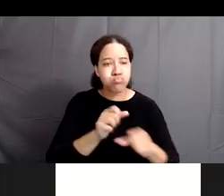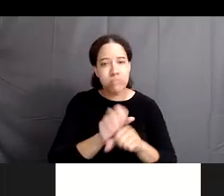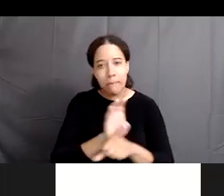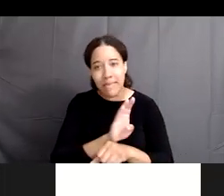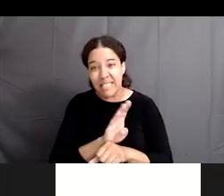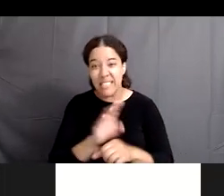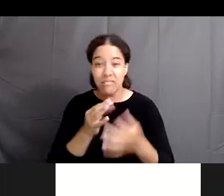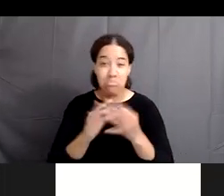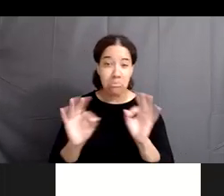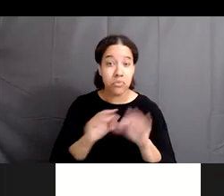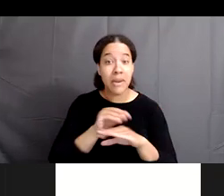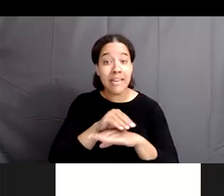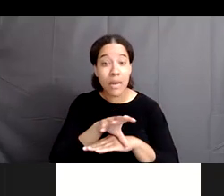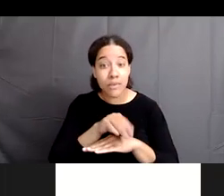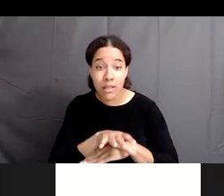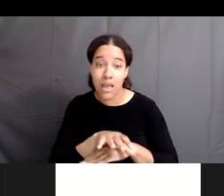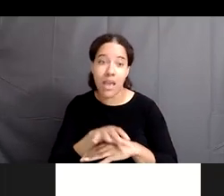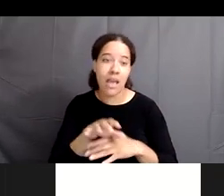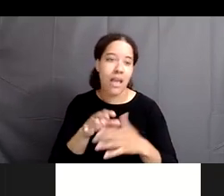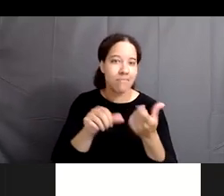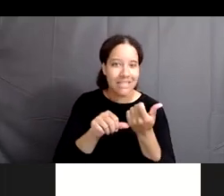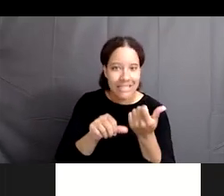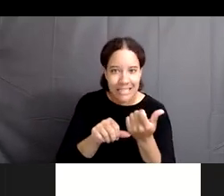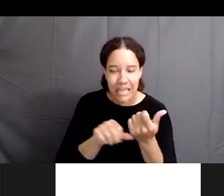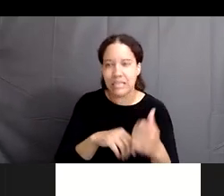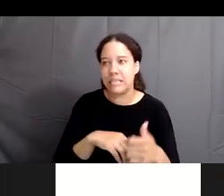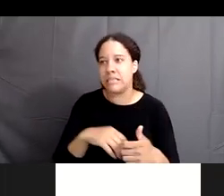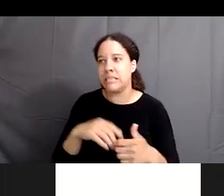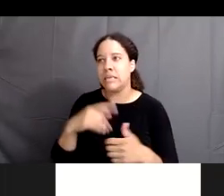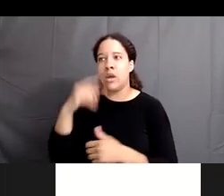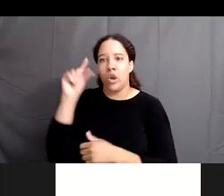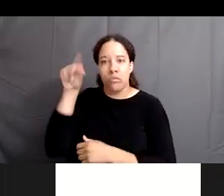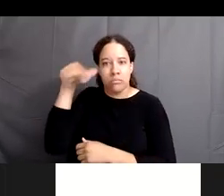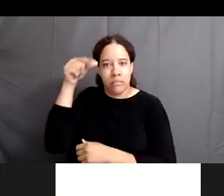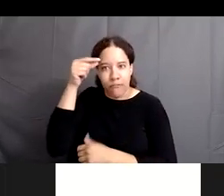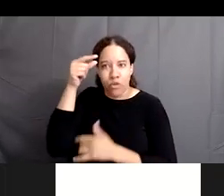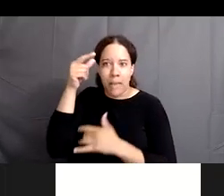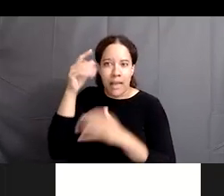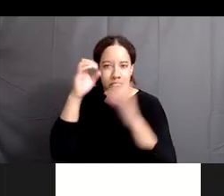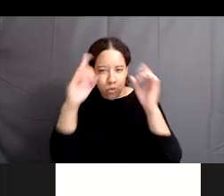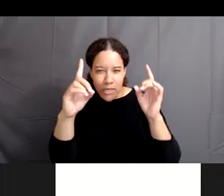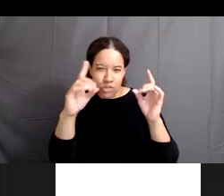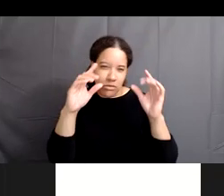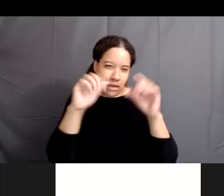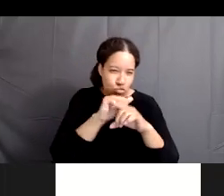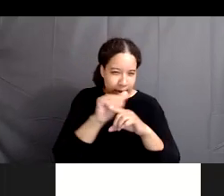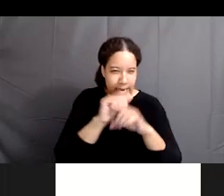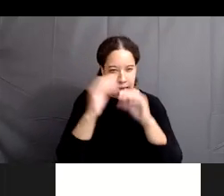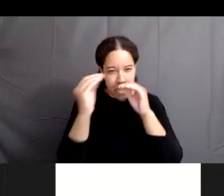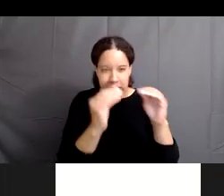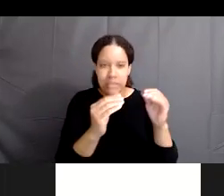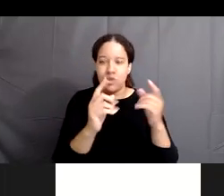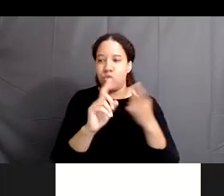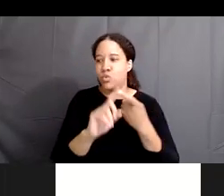and assistance that includes everything from governance education and training to business and strategic planning. We're